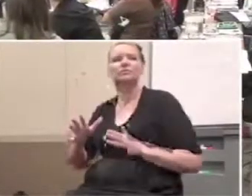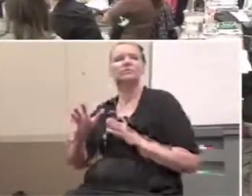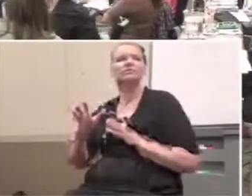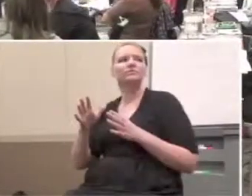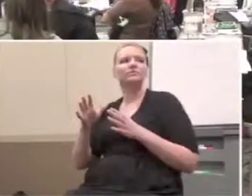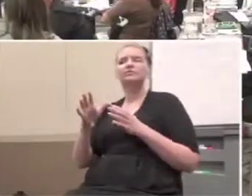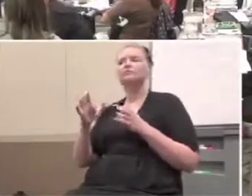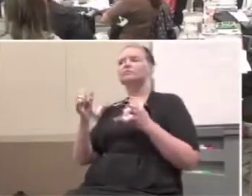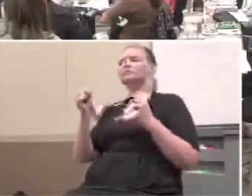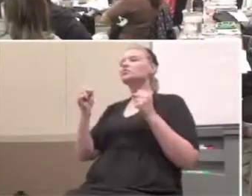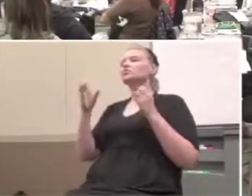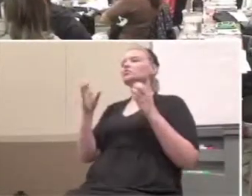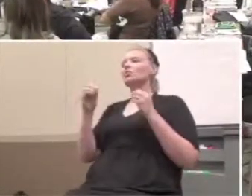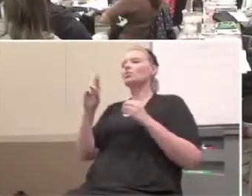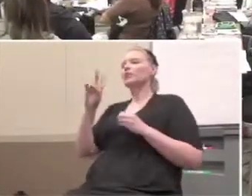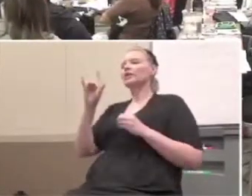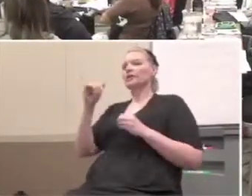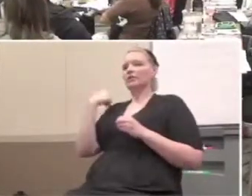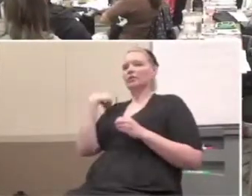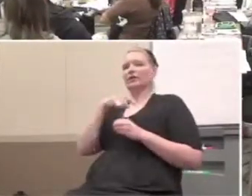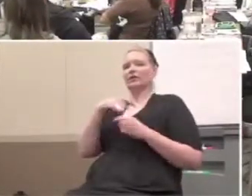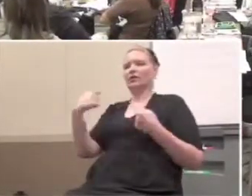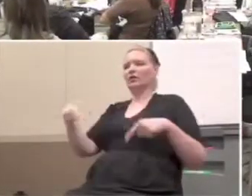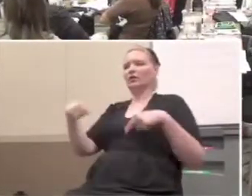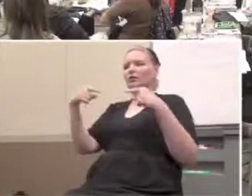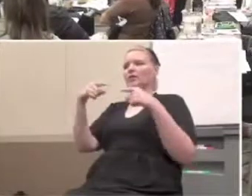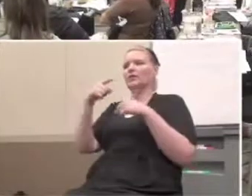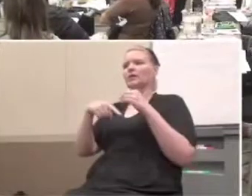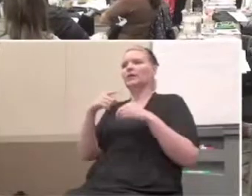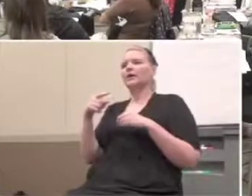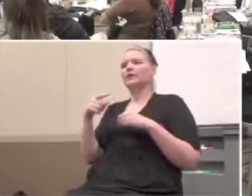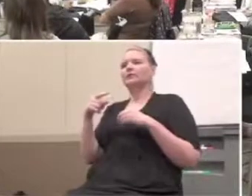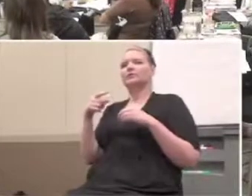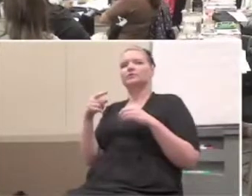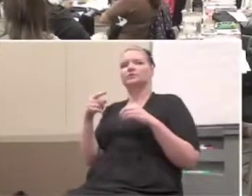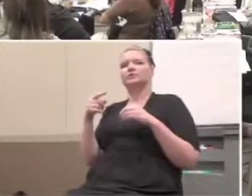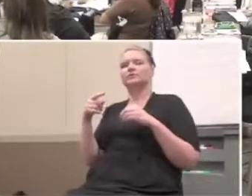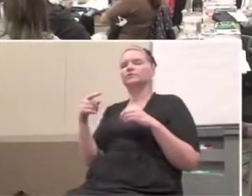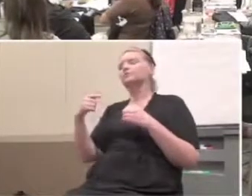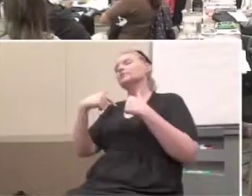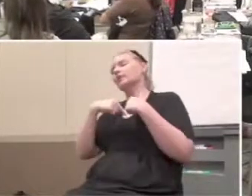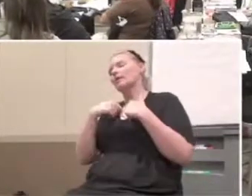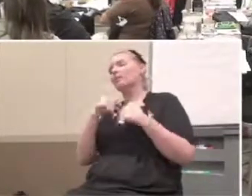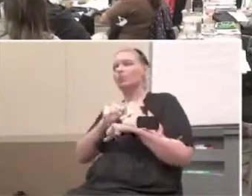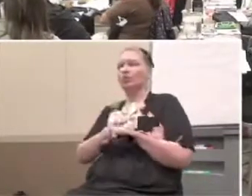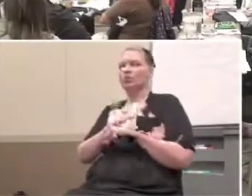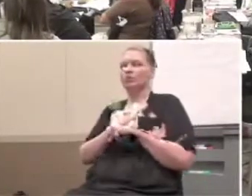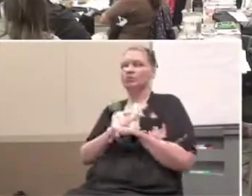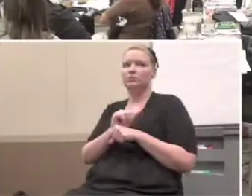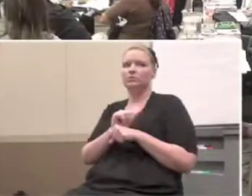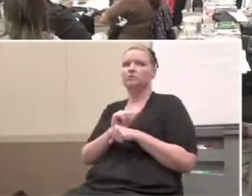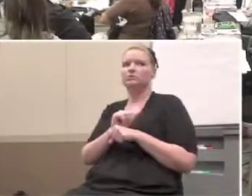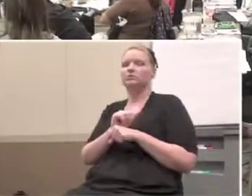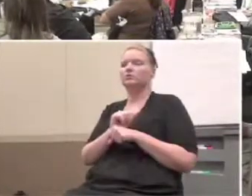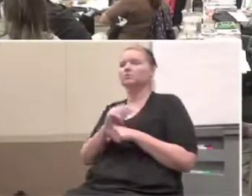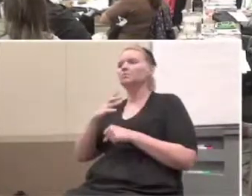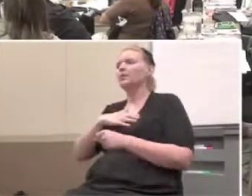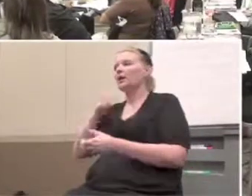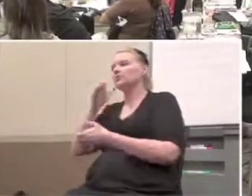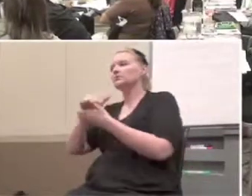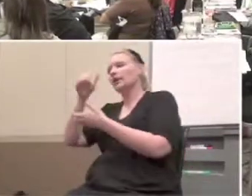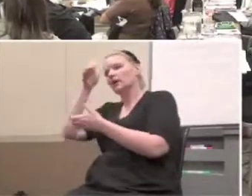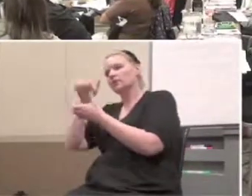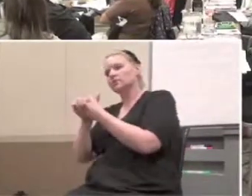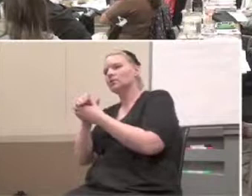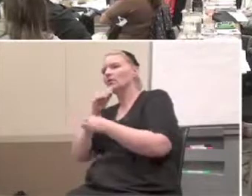So basically, we are fighting about, I am at work and my spouse is at